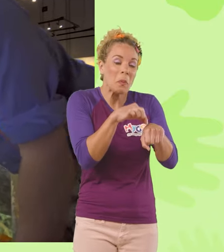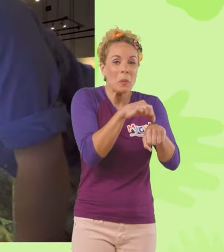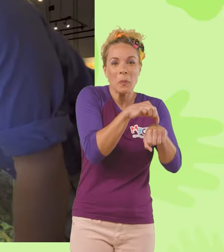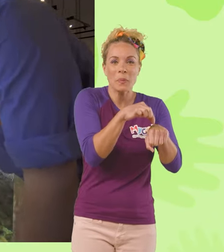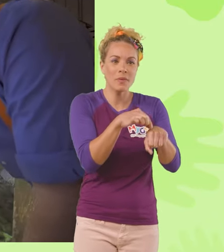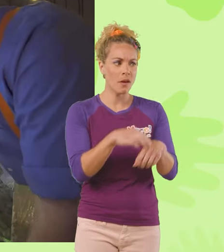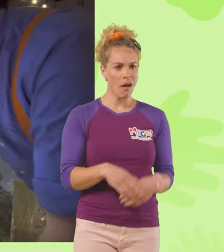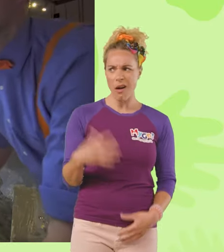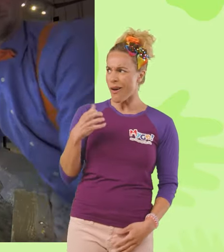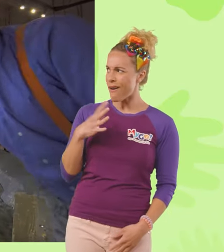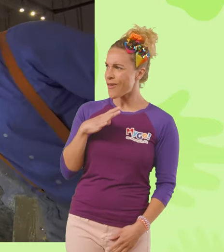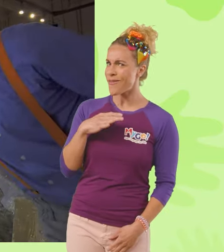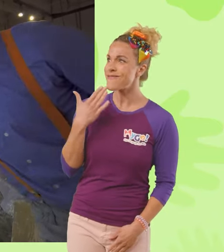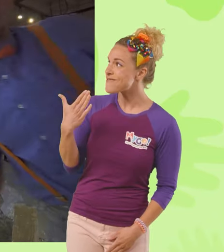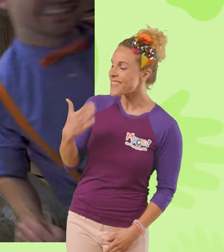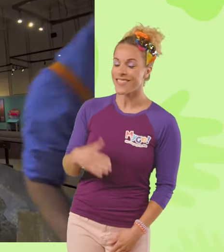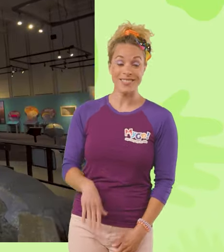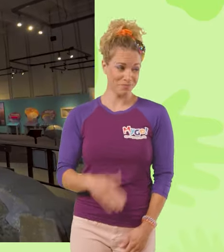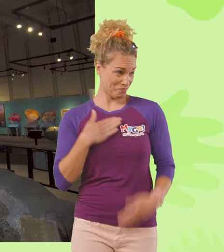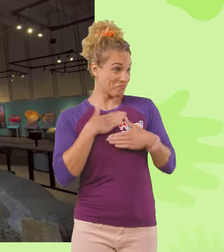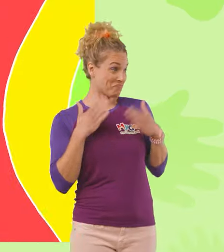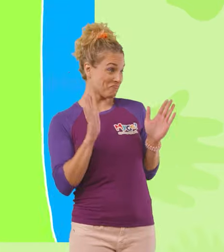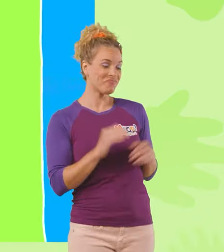Well, thank you so much. My pleasure. Bye-bye. Bye.